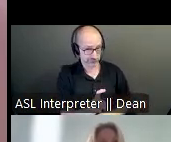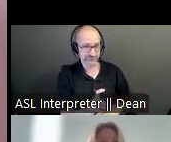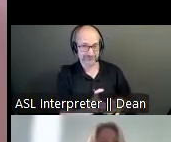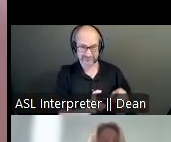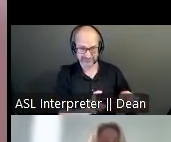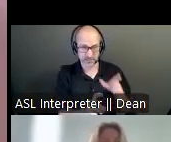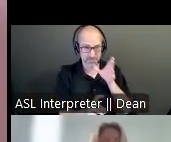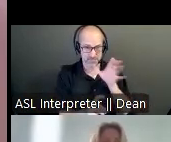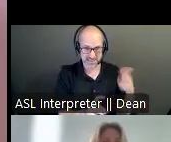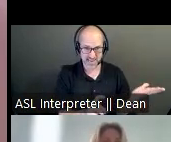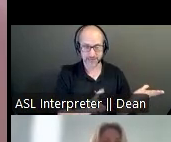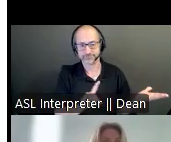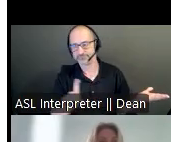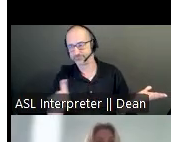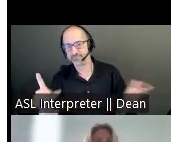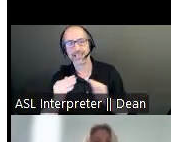death.